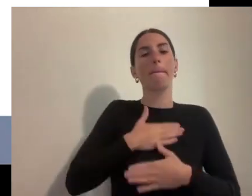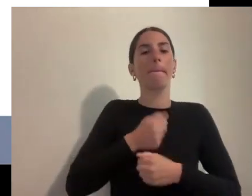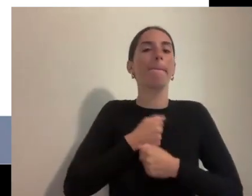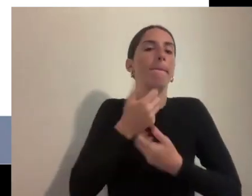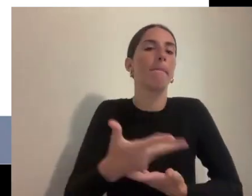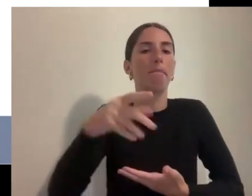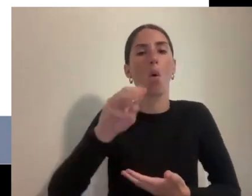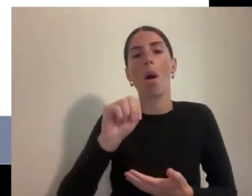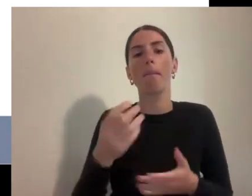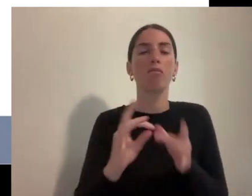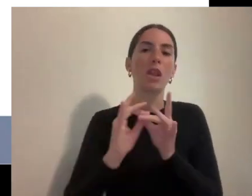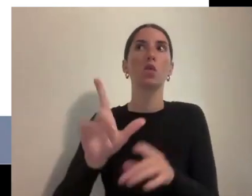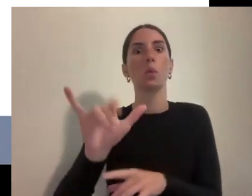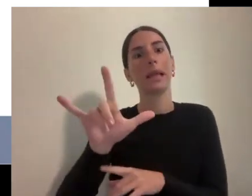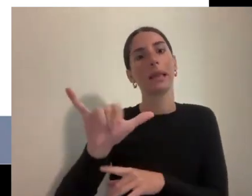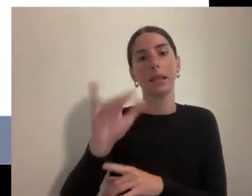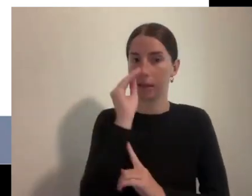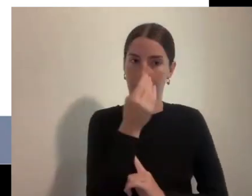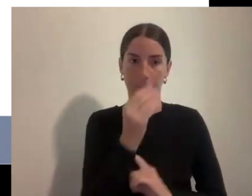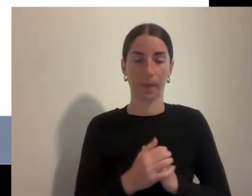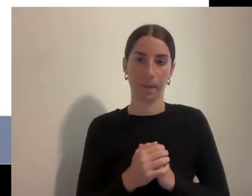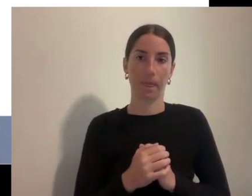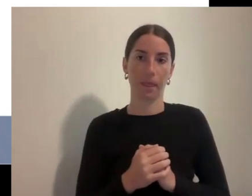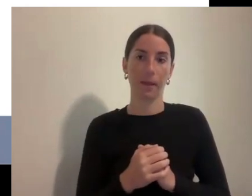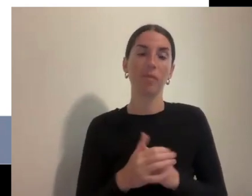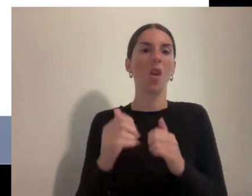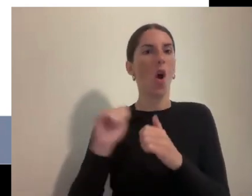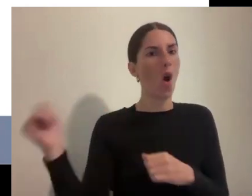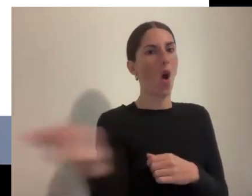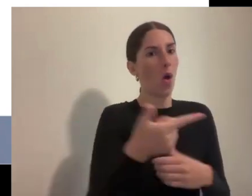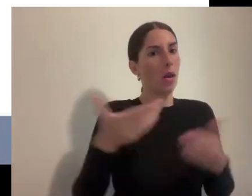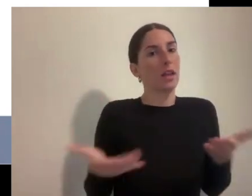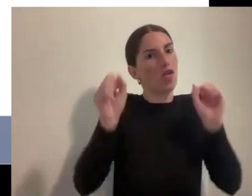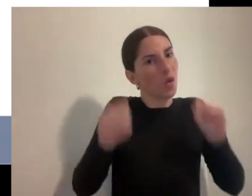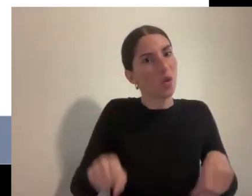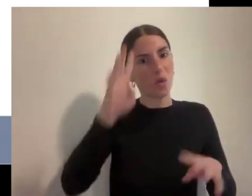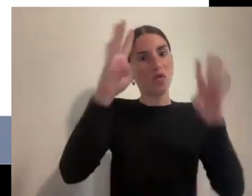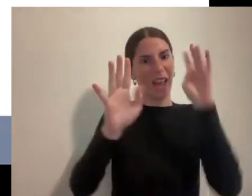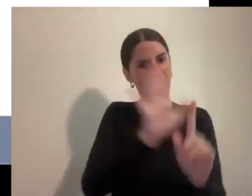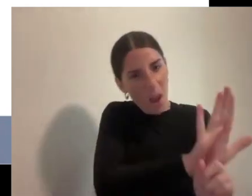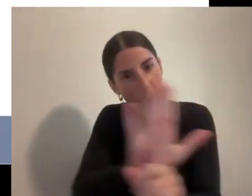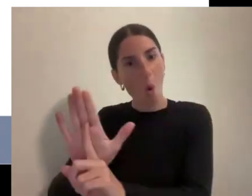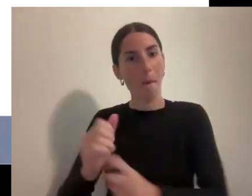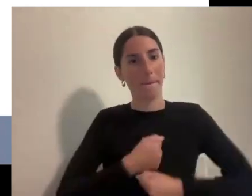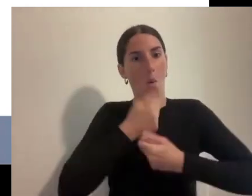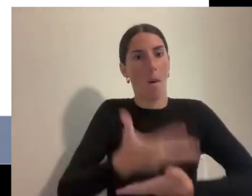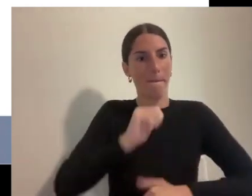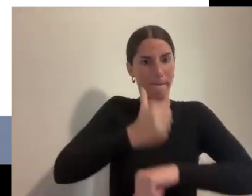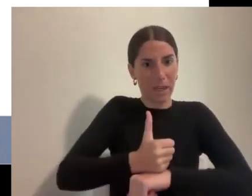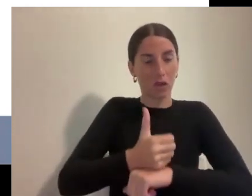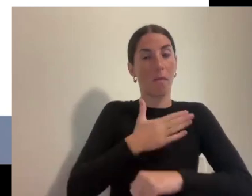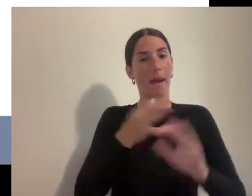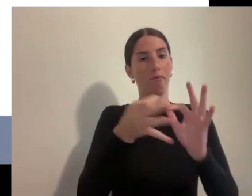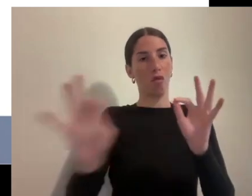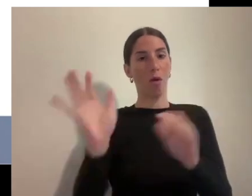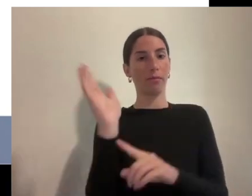I don't know, lilies. Everybody in the room would be able to create their own poem based on that prompt, write a poem about